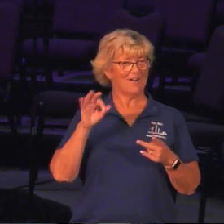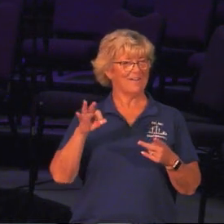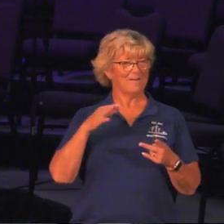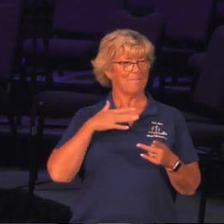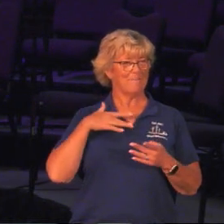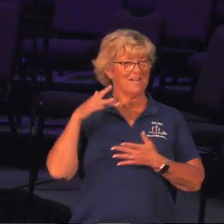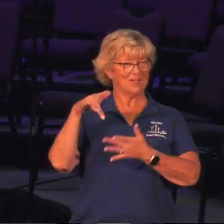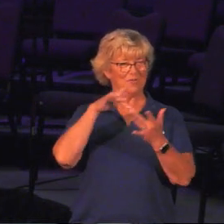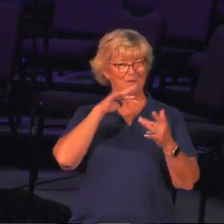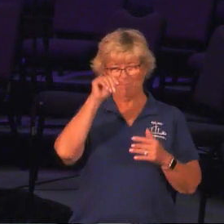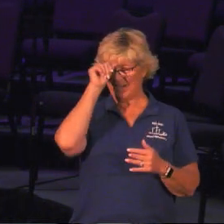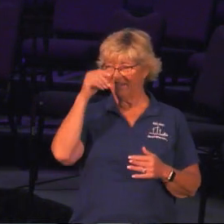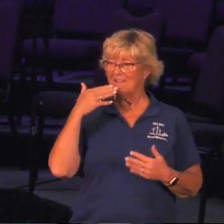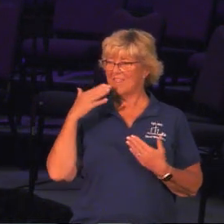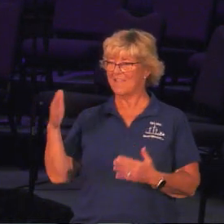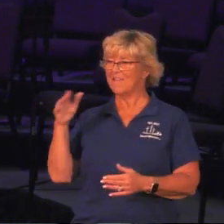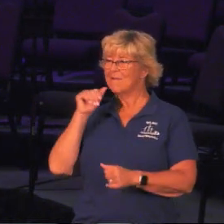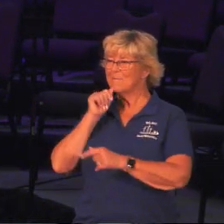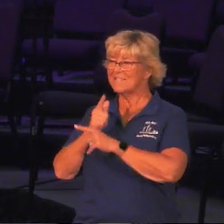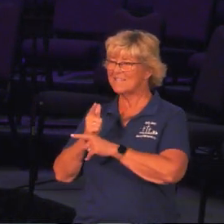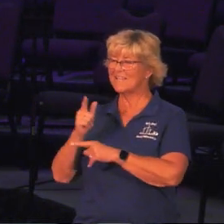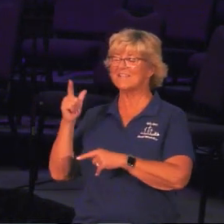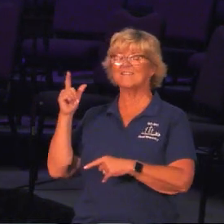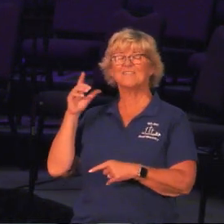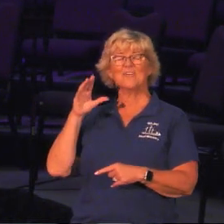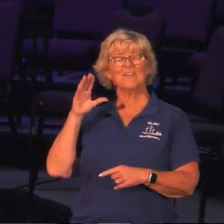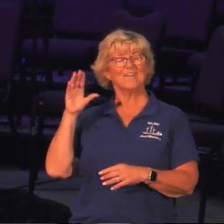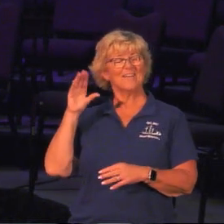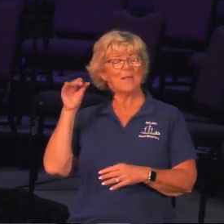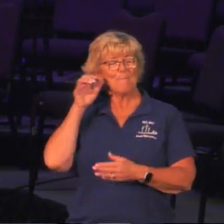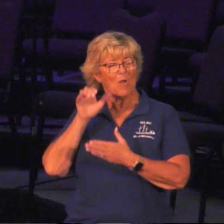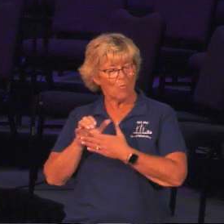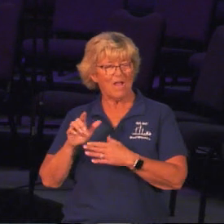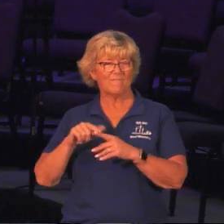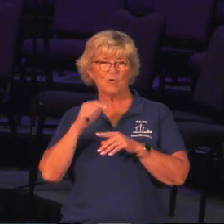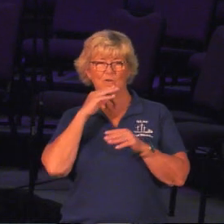before I do, let me just thank my wife and sister for emailing Pastor Mark. I told you that would work.